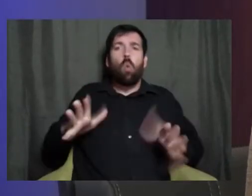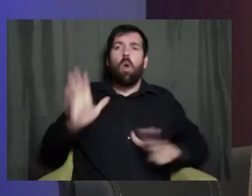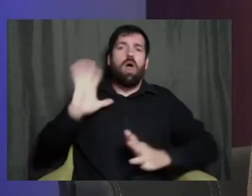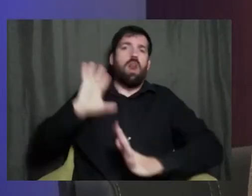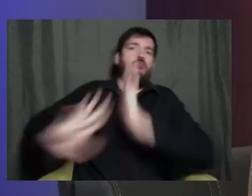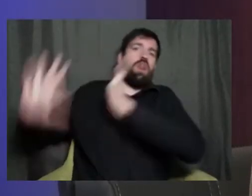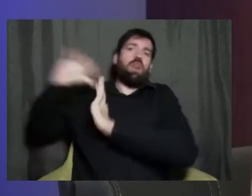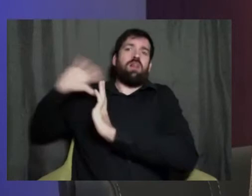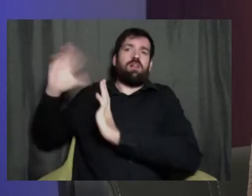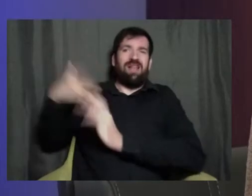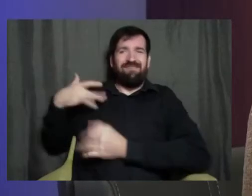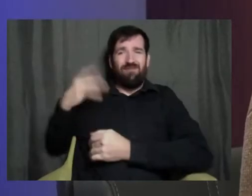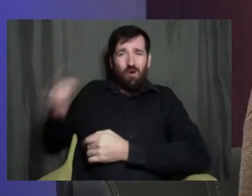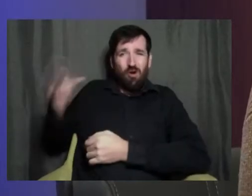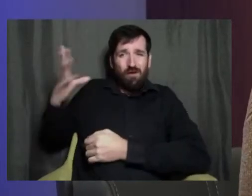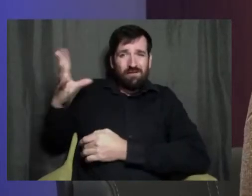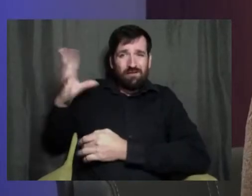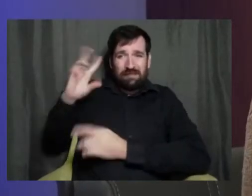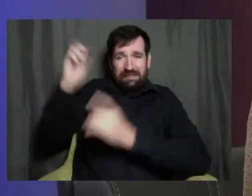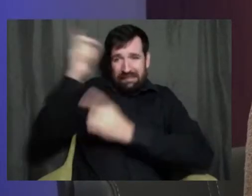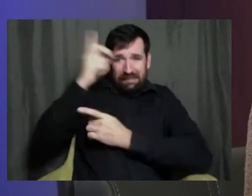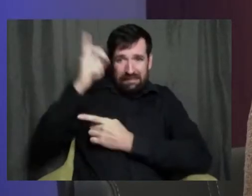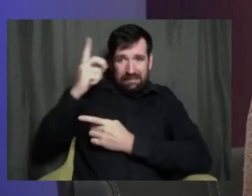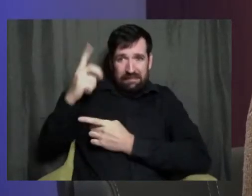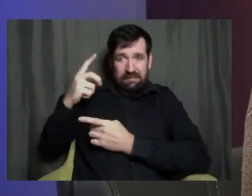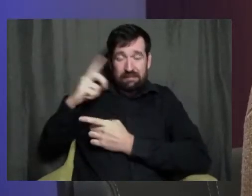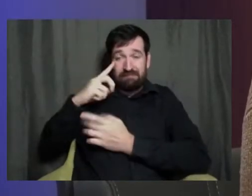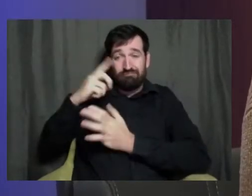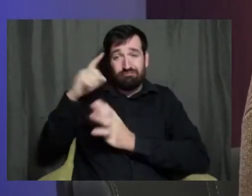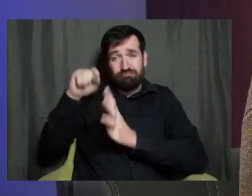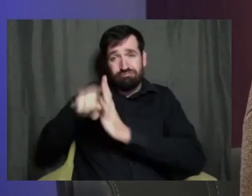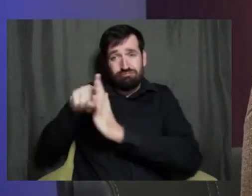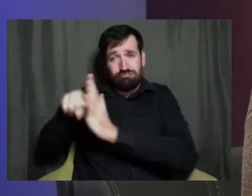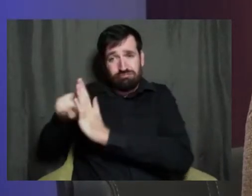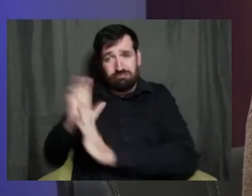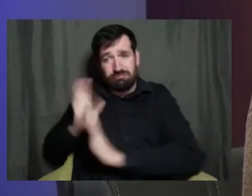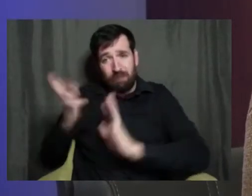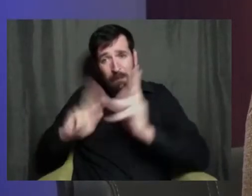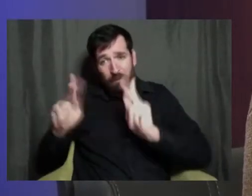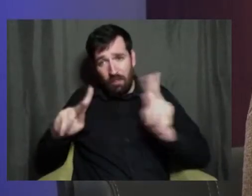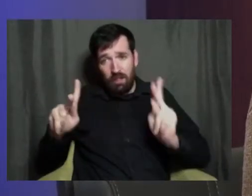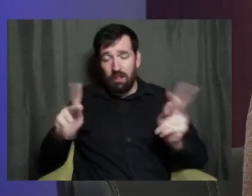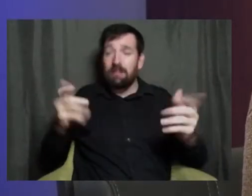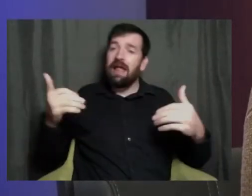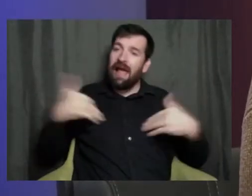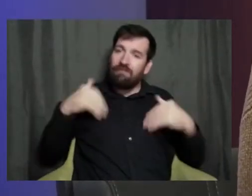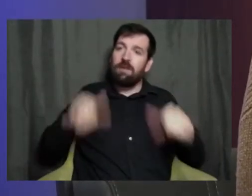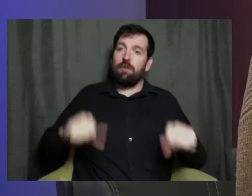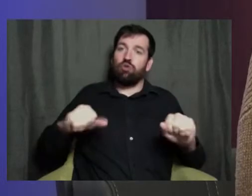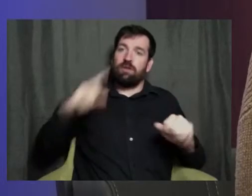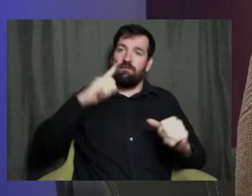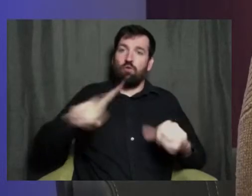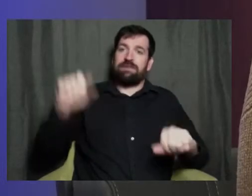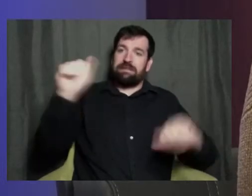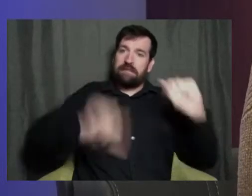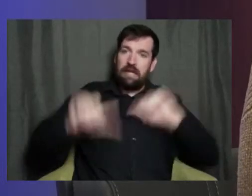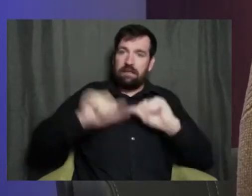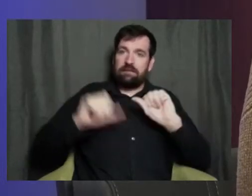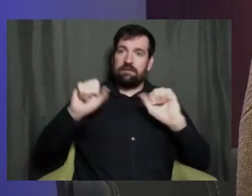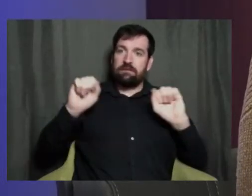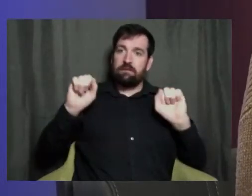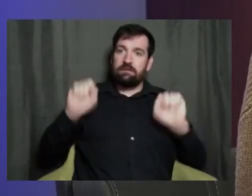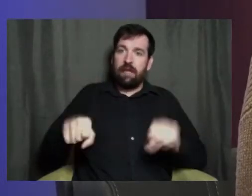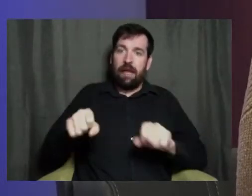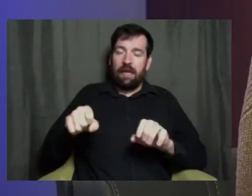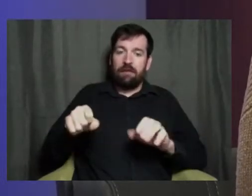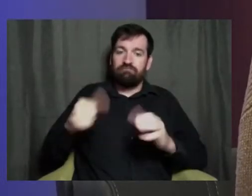horrible diseases that took away our population. And so we have the ability to have science that can really direct us to make decisions that